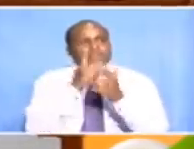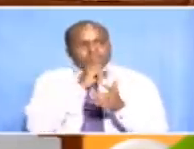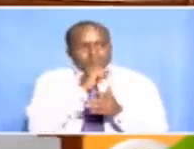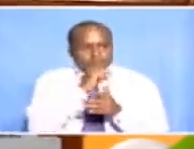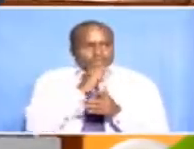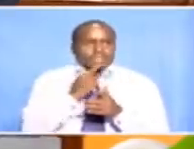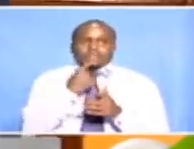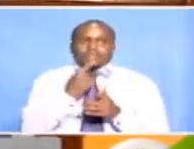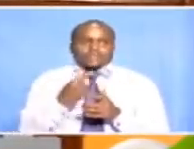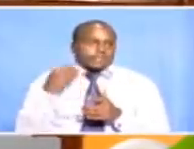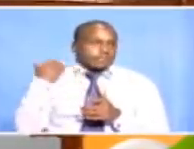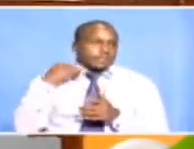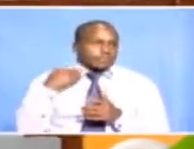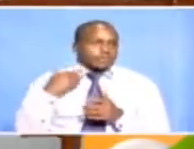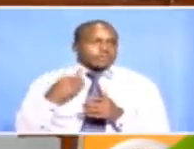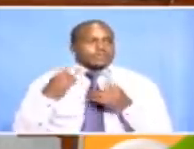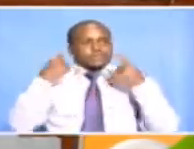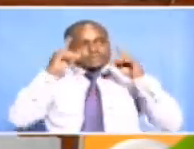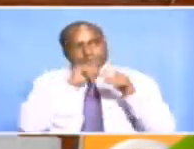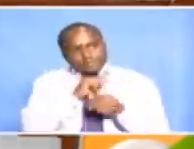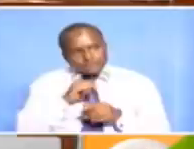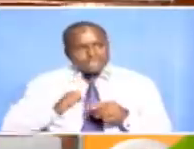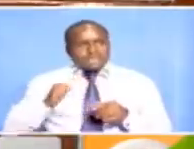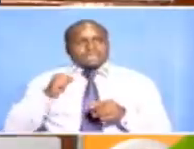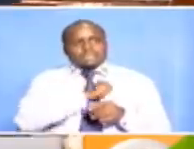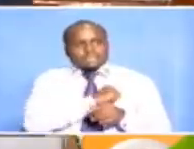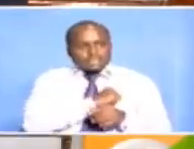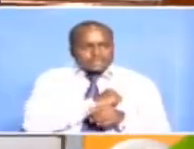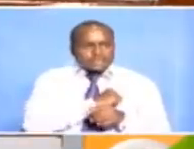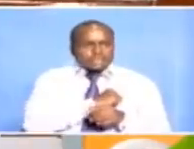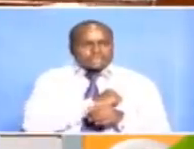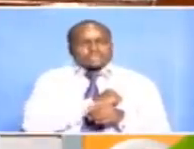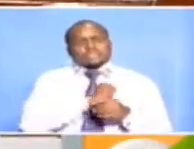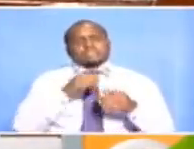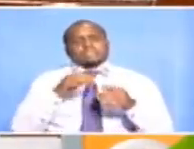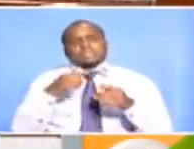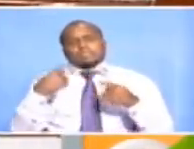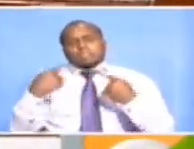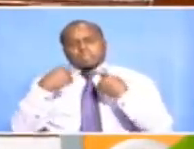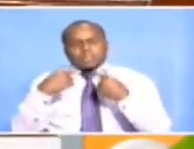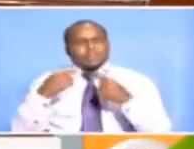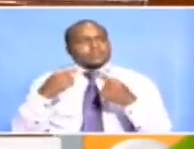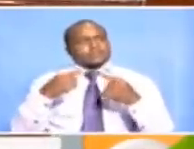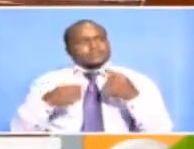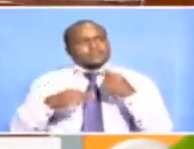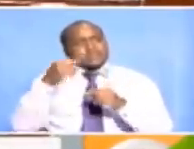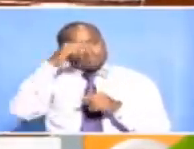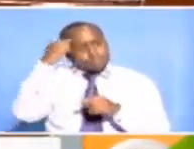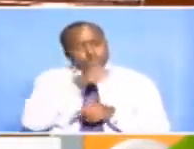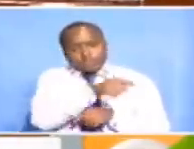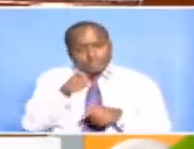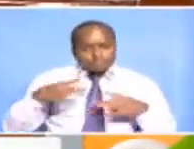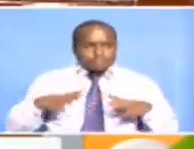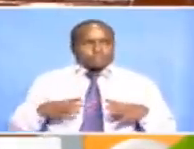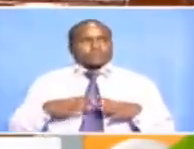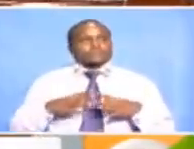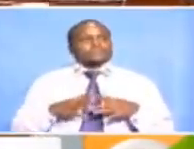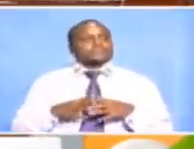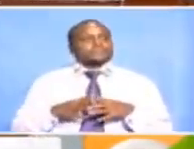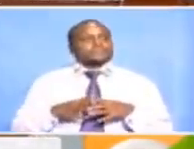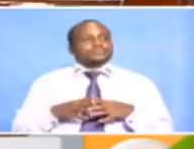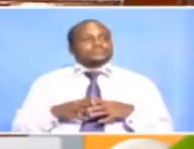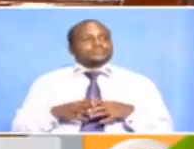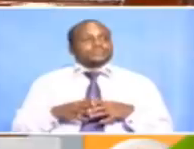criminal, nikatoboa, nikiwa senator ngamba Sonko hawezi nikaweza. Why? Because of these some people hii mnawadharau leo. And let me tell you, Jeff, I